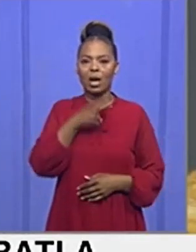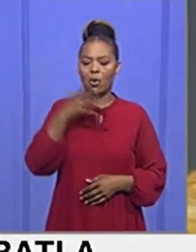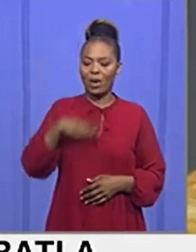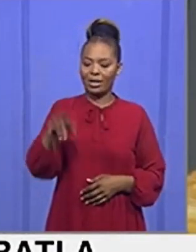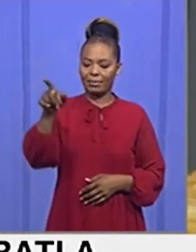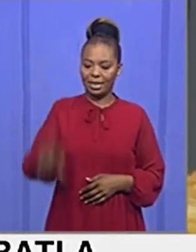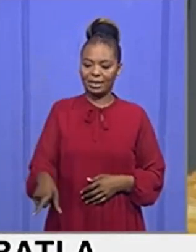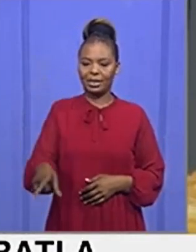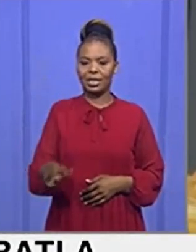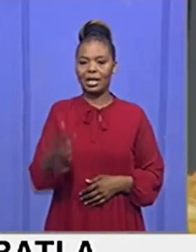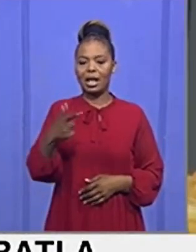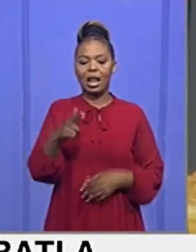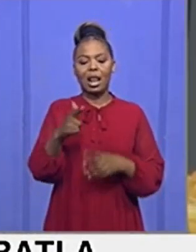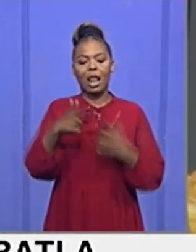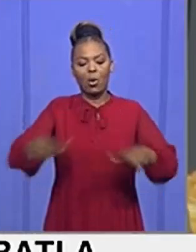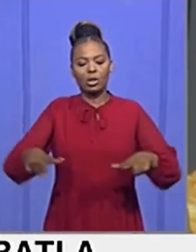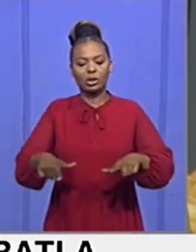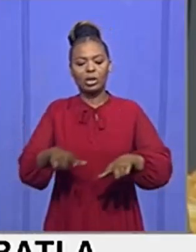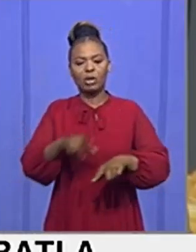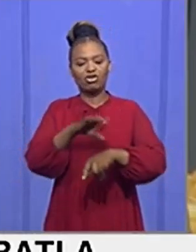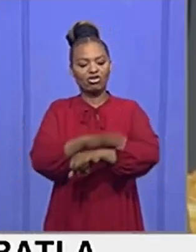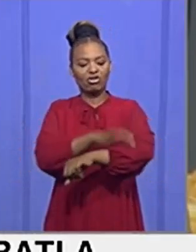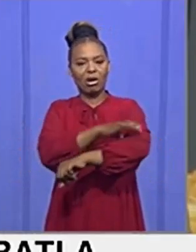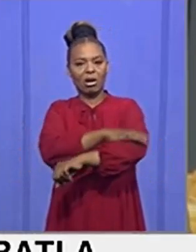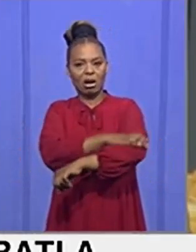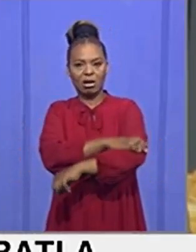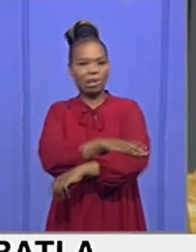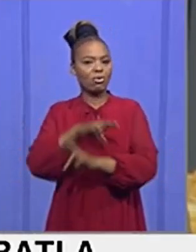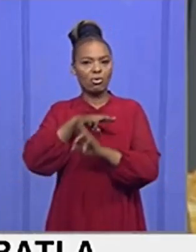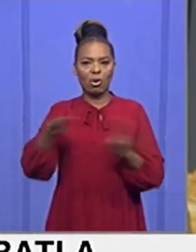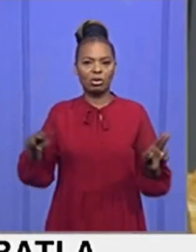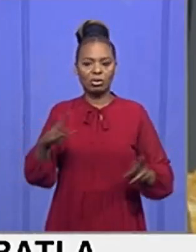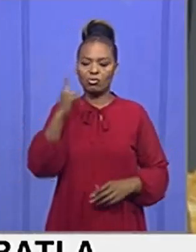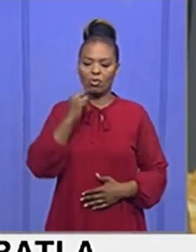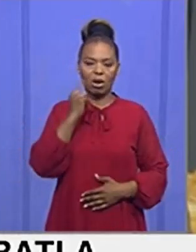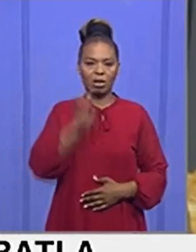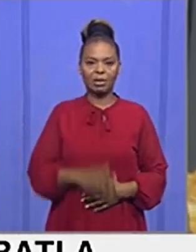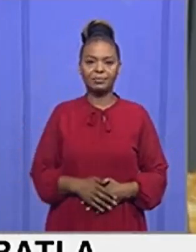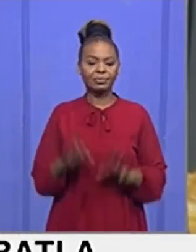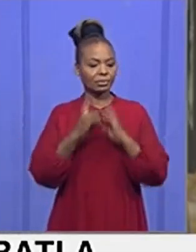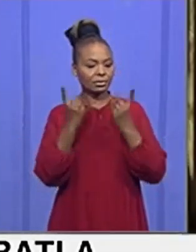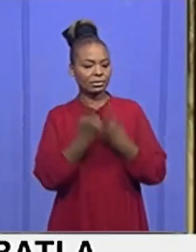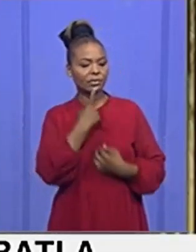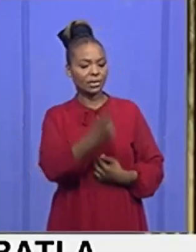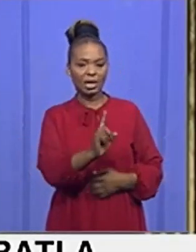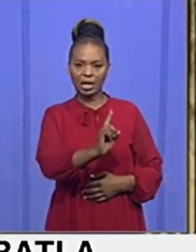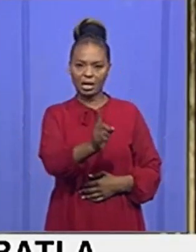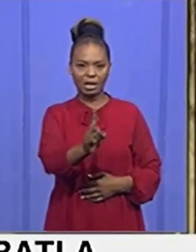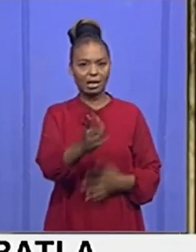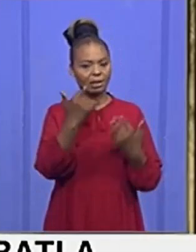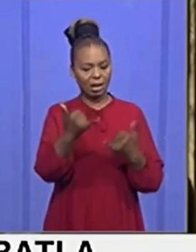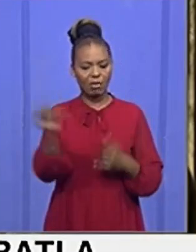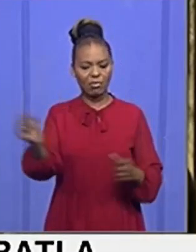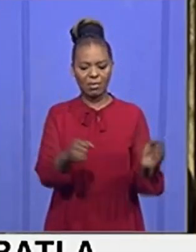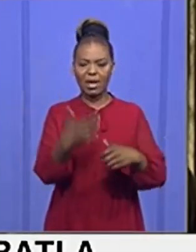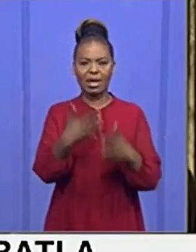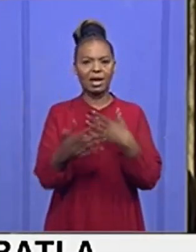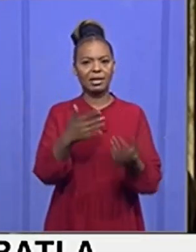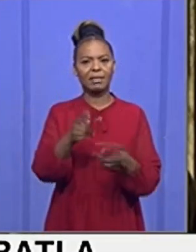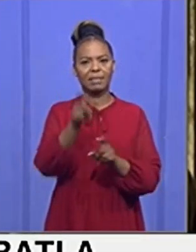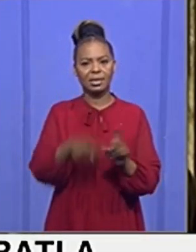oa eo ebile a remane le yona re a dikgopelela re le lefapha gore aoa batswadi a re somošaneng. Le fa go le jalo batswadi